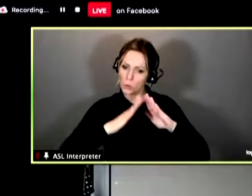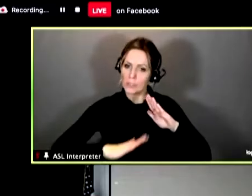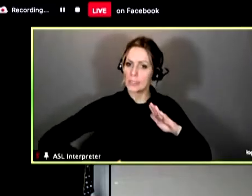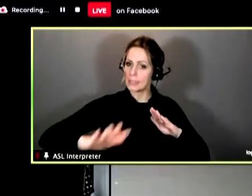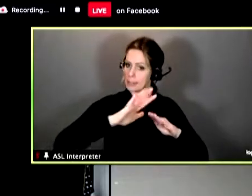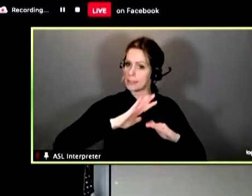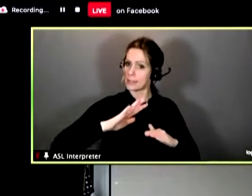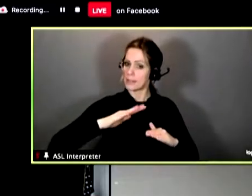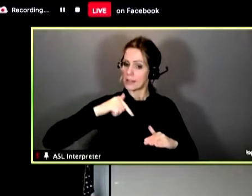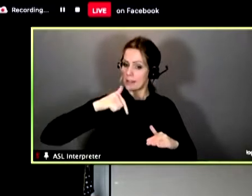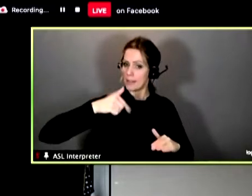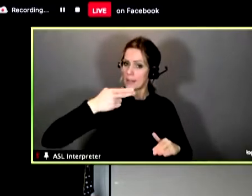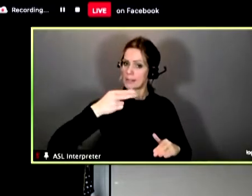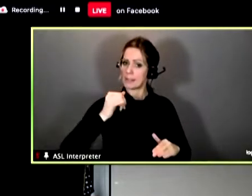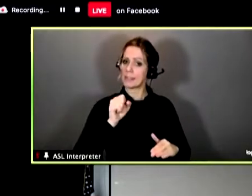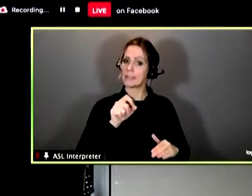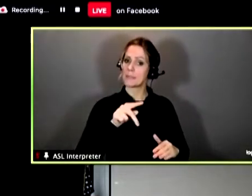can